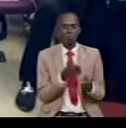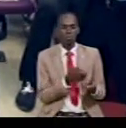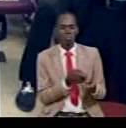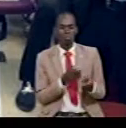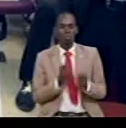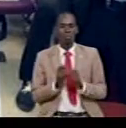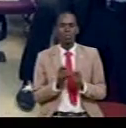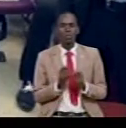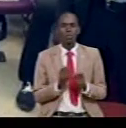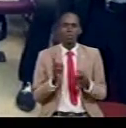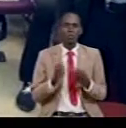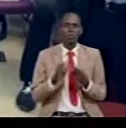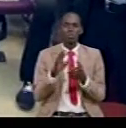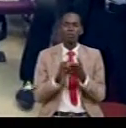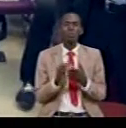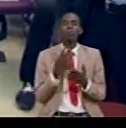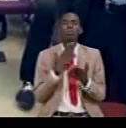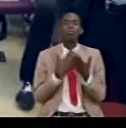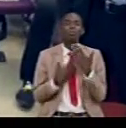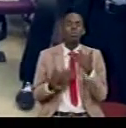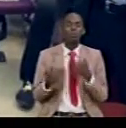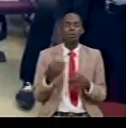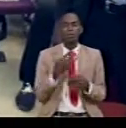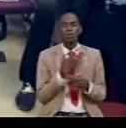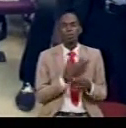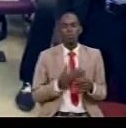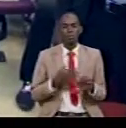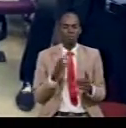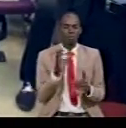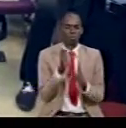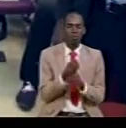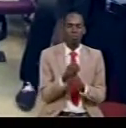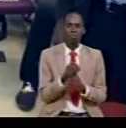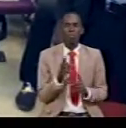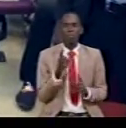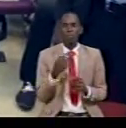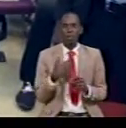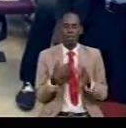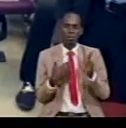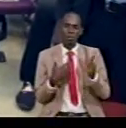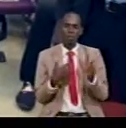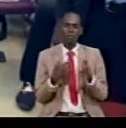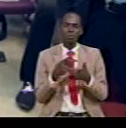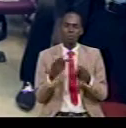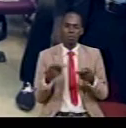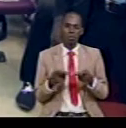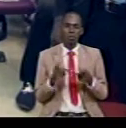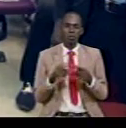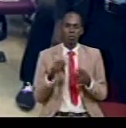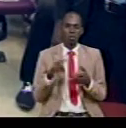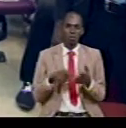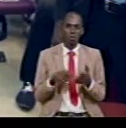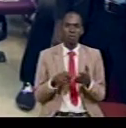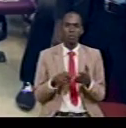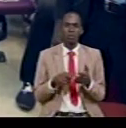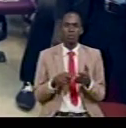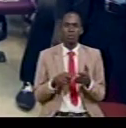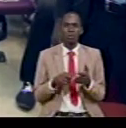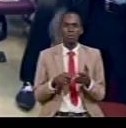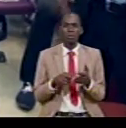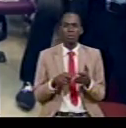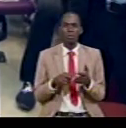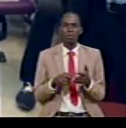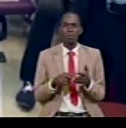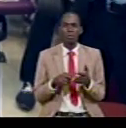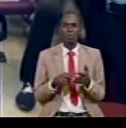lust and enticed. I have three passages I want to read. Because of time, just ask the next question. One is, excuse